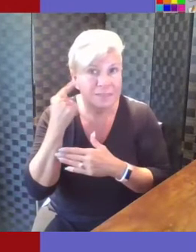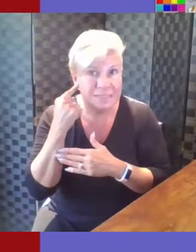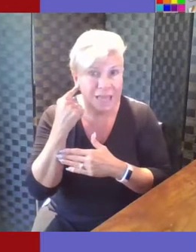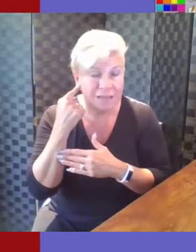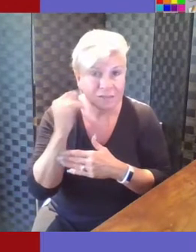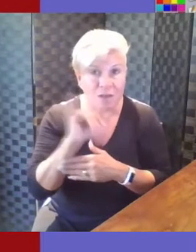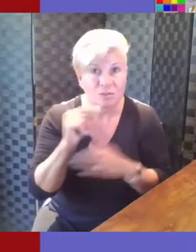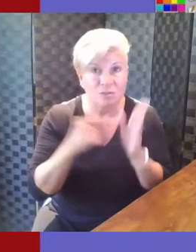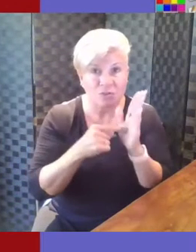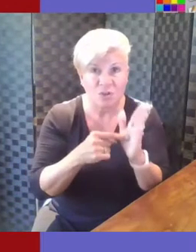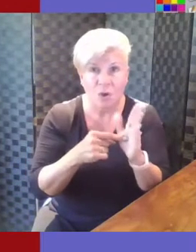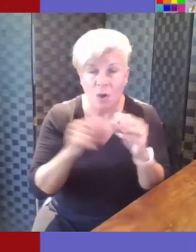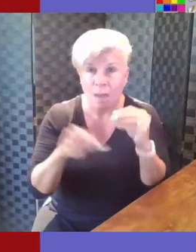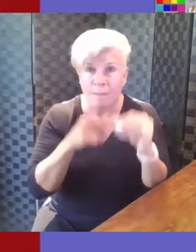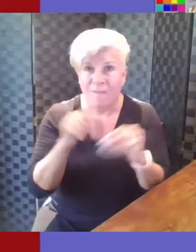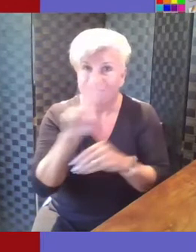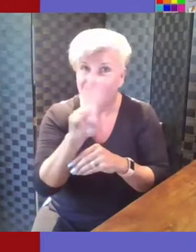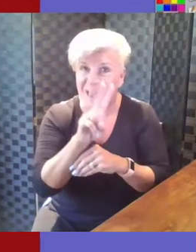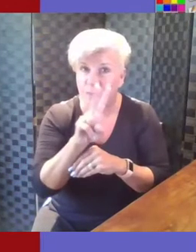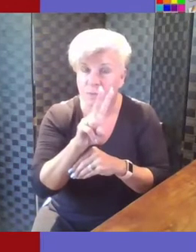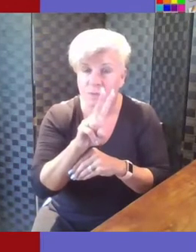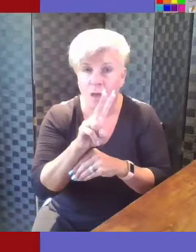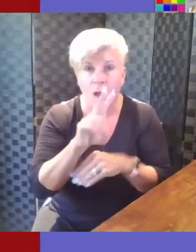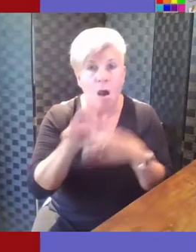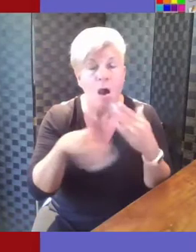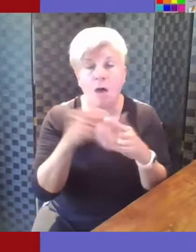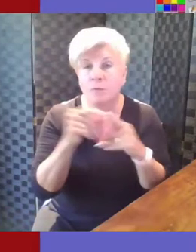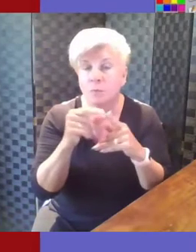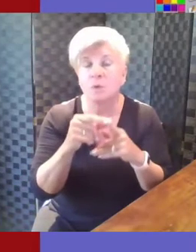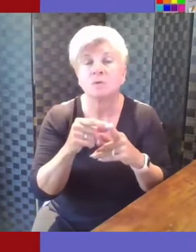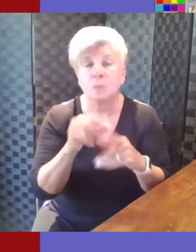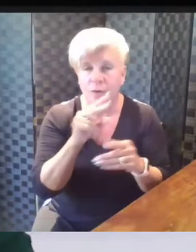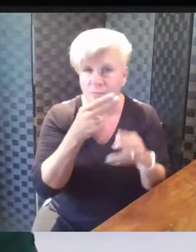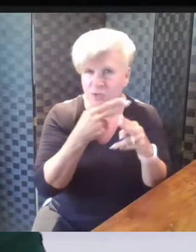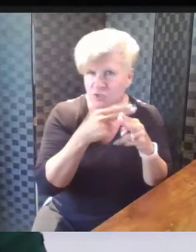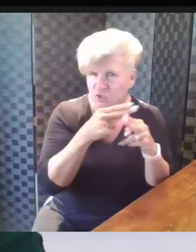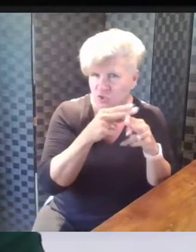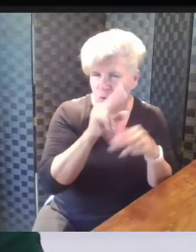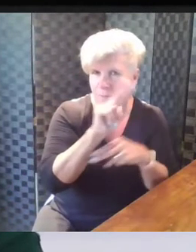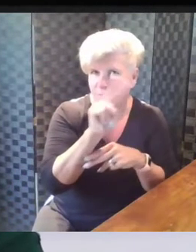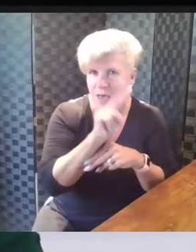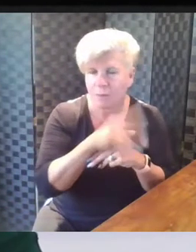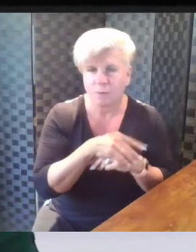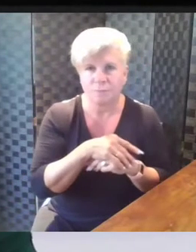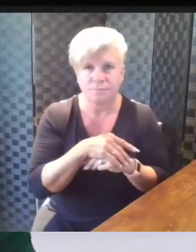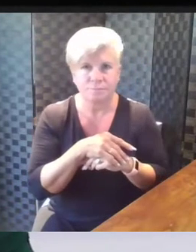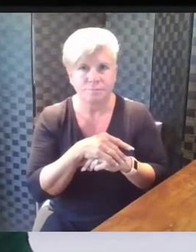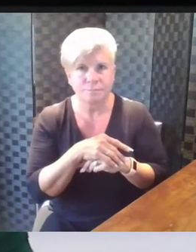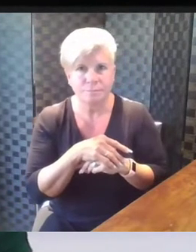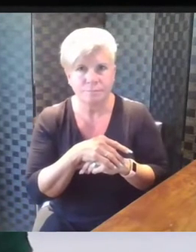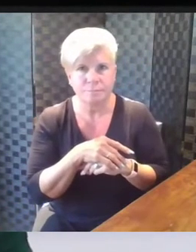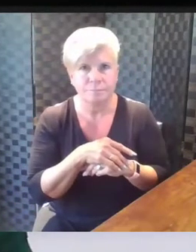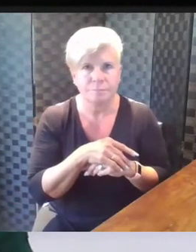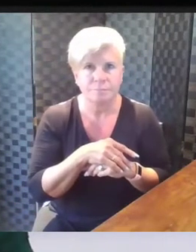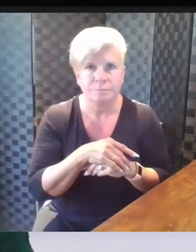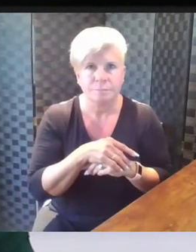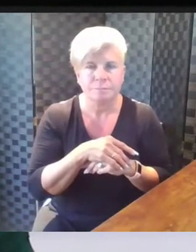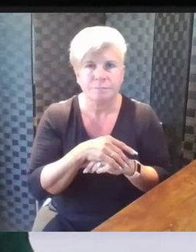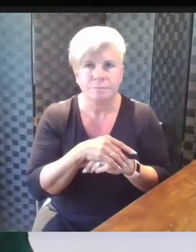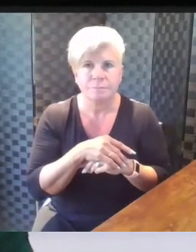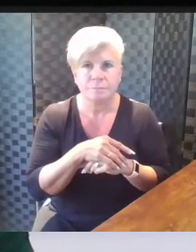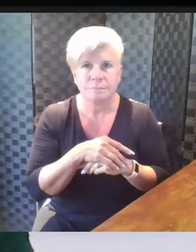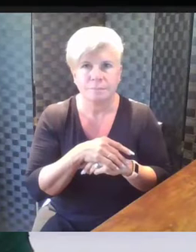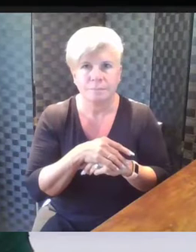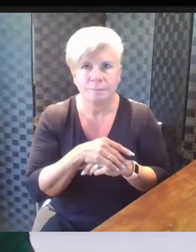I'm also going to show you a little bit about vowels because every one of these words is going to have a short vowel in the middle. So let's get started with that.